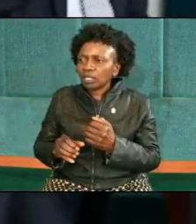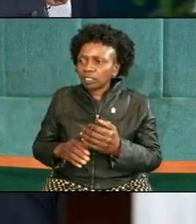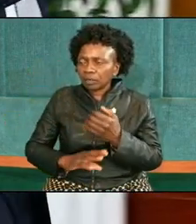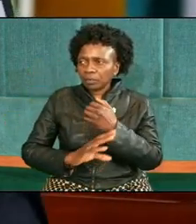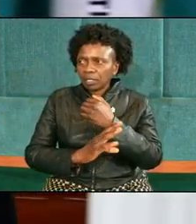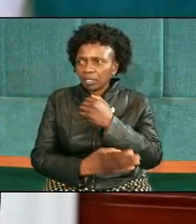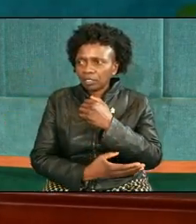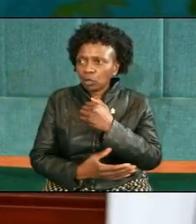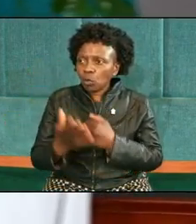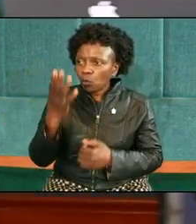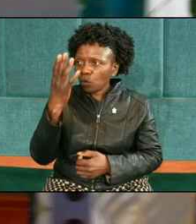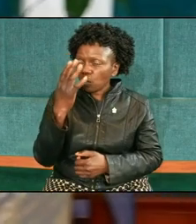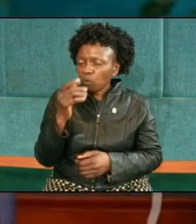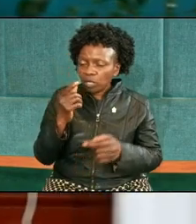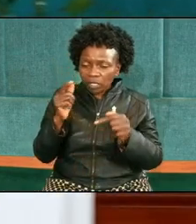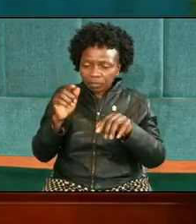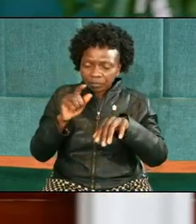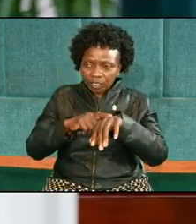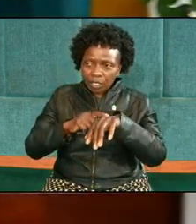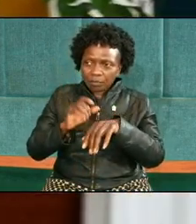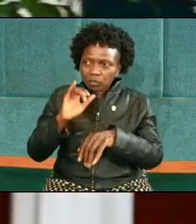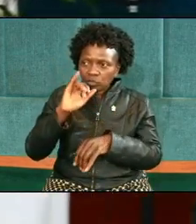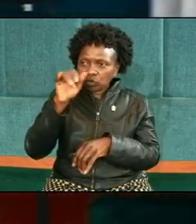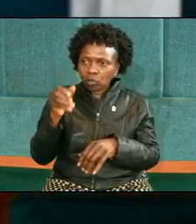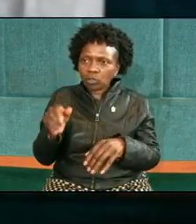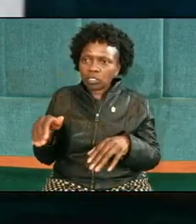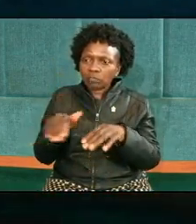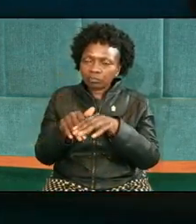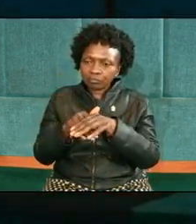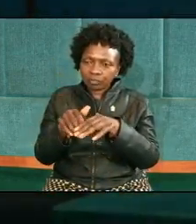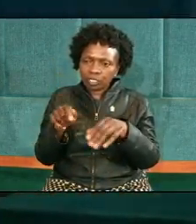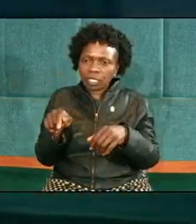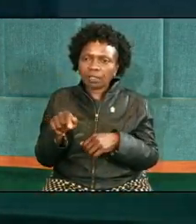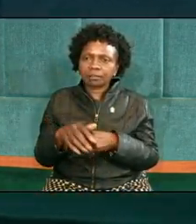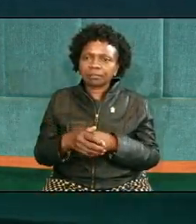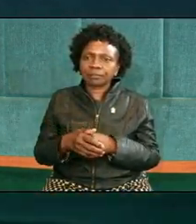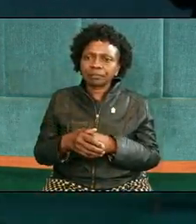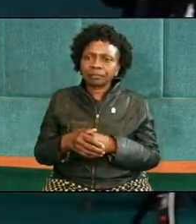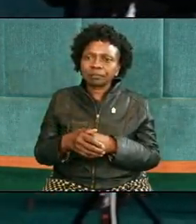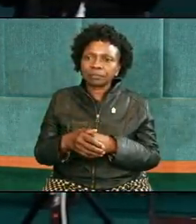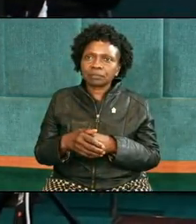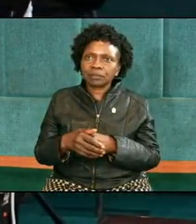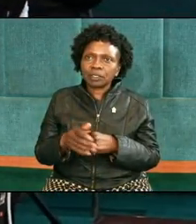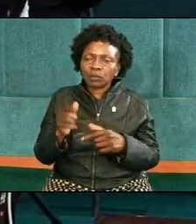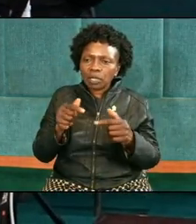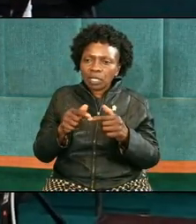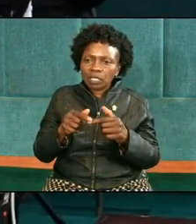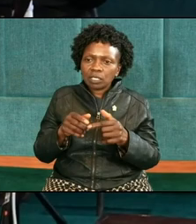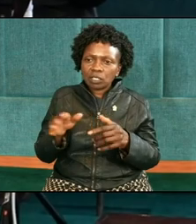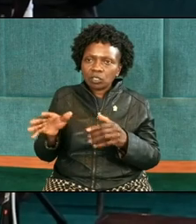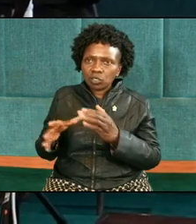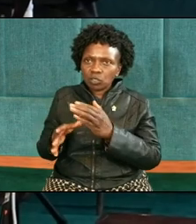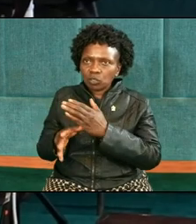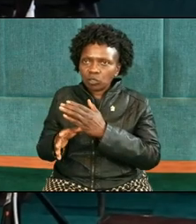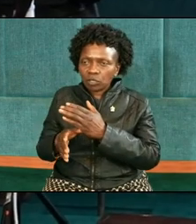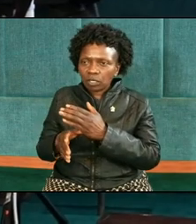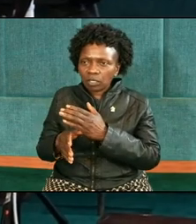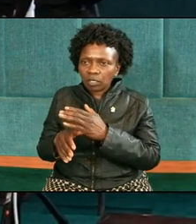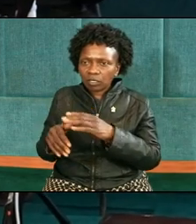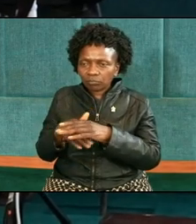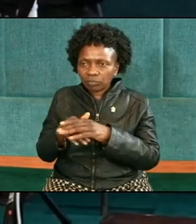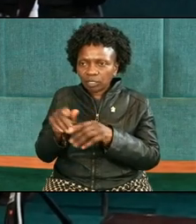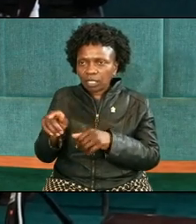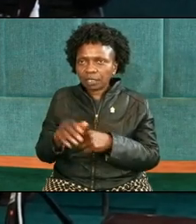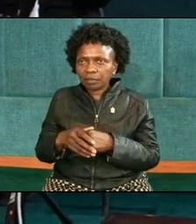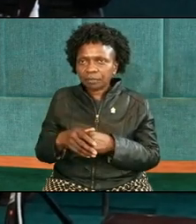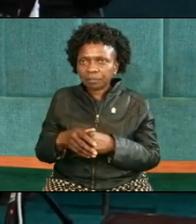And while Jonah was down there, hey, stay with the preacher. While Jonah was down there, fighting with seaweed and slime